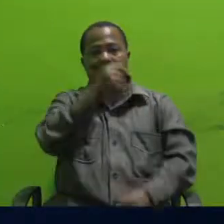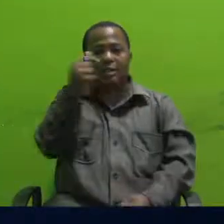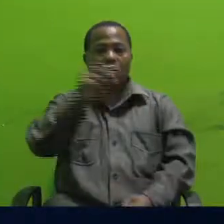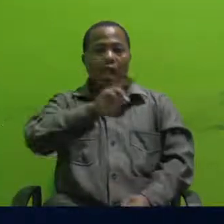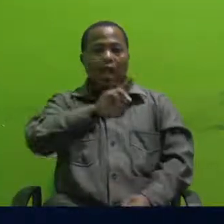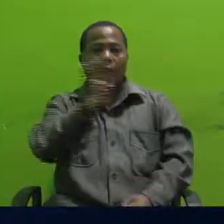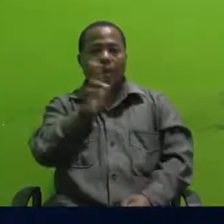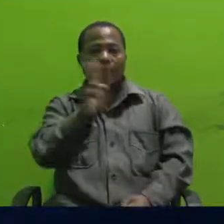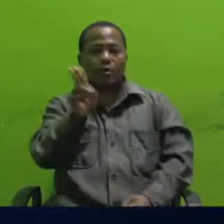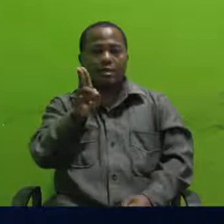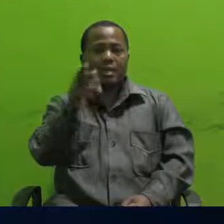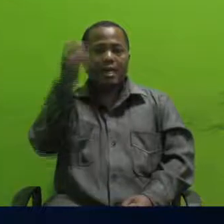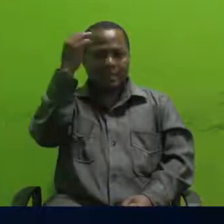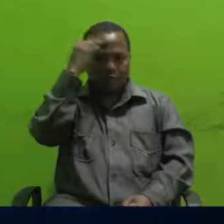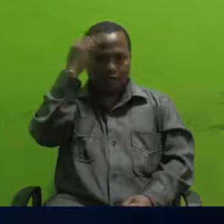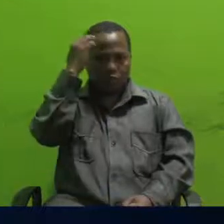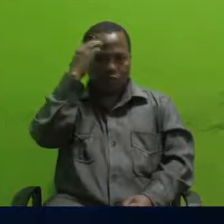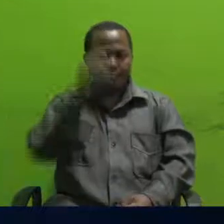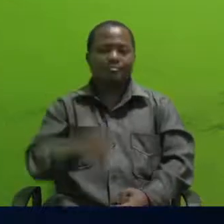Theorem.